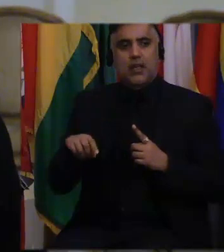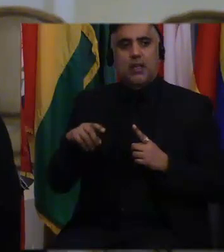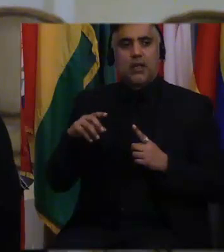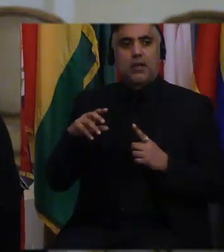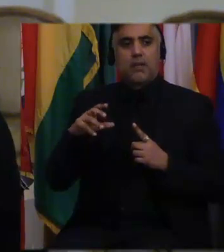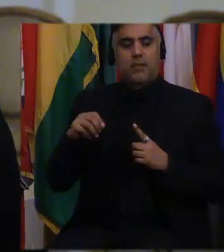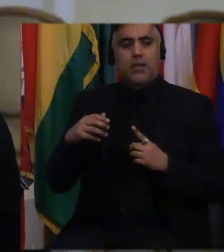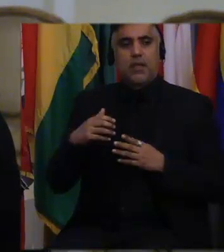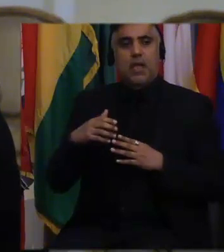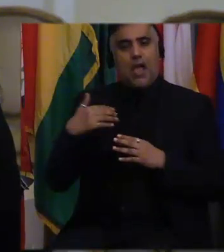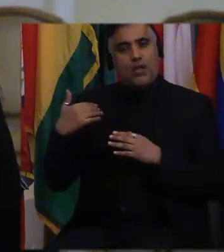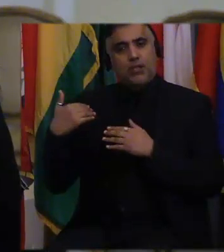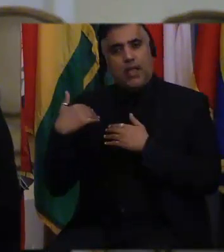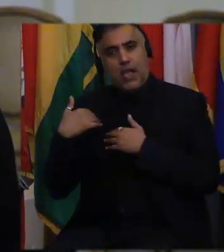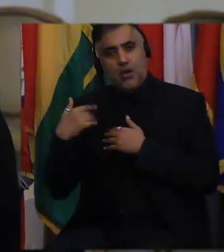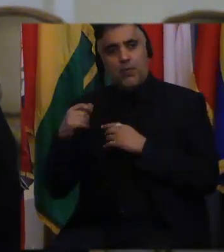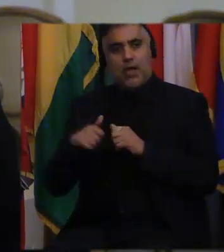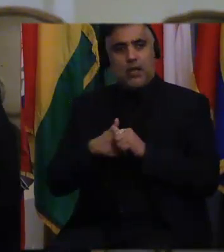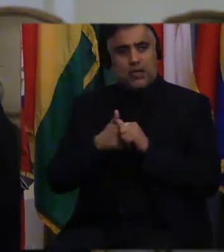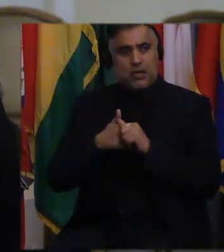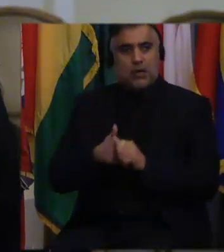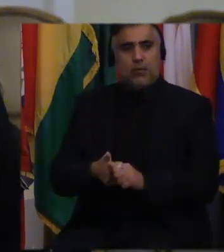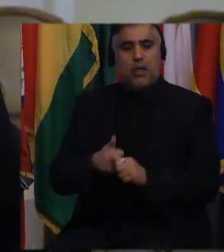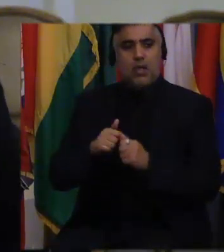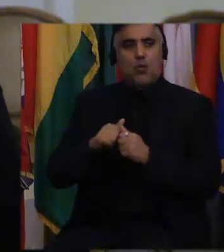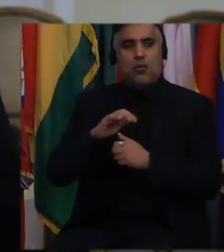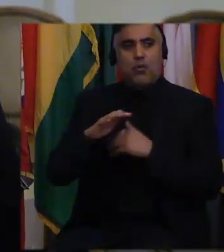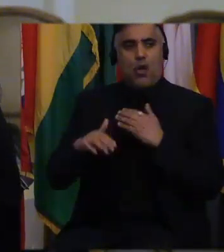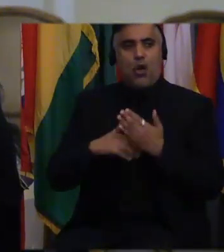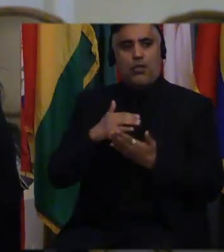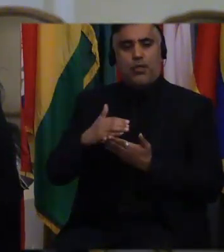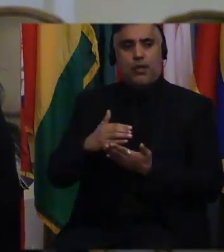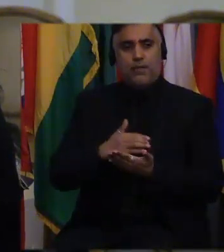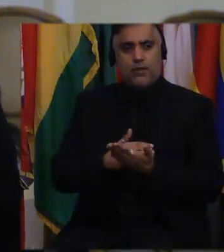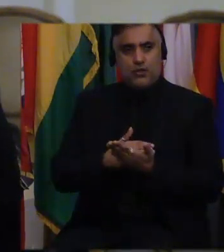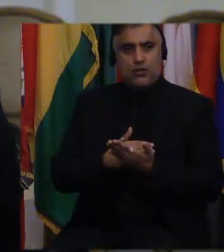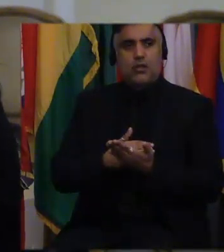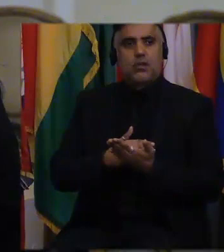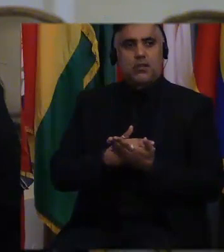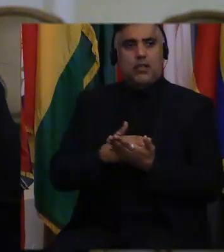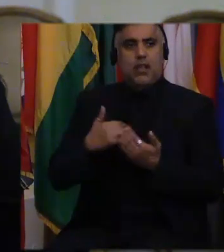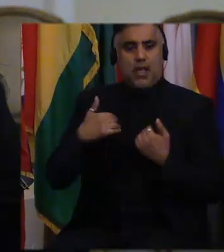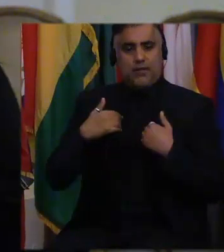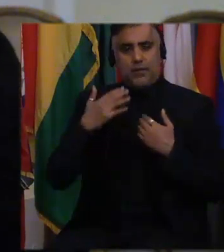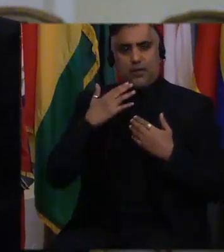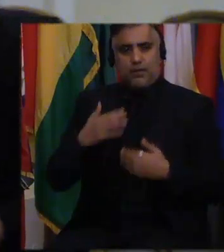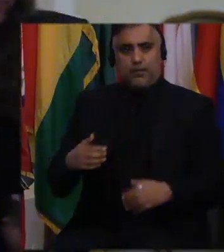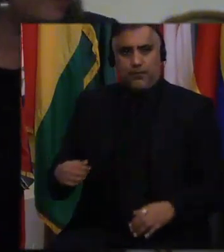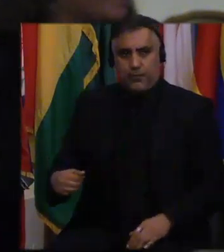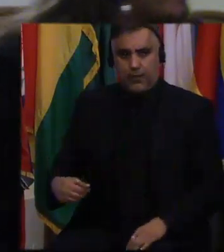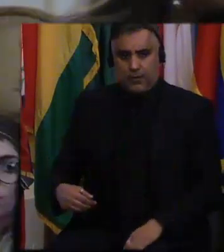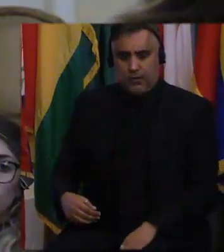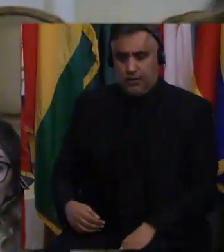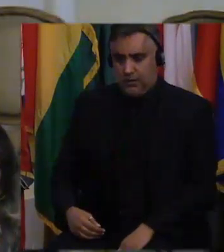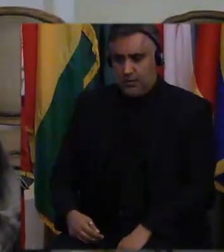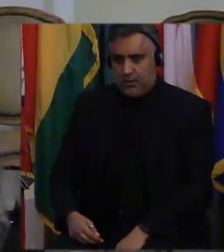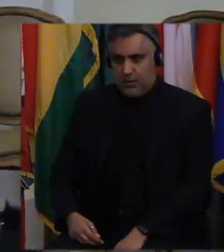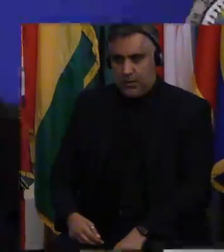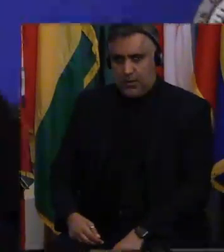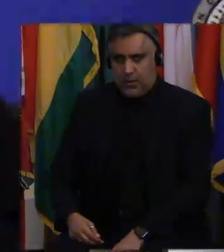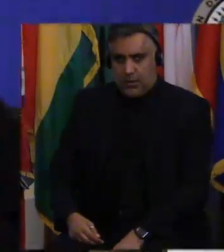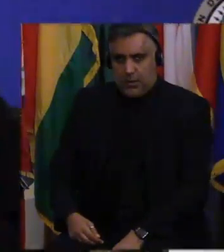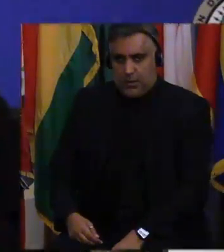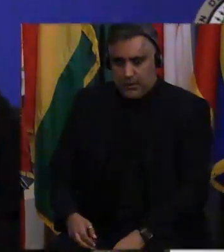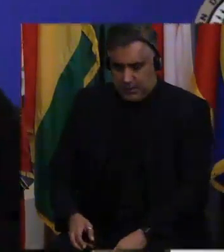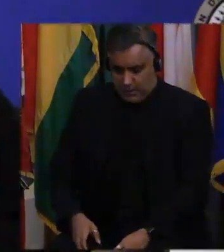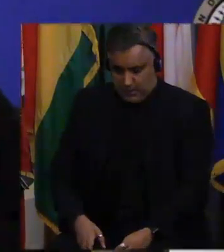so they can be held accountable and comply with all the conventions that they have signed. Thank you. Great. Thank